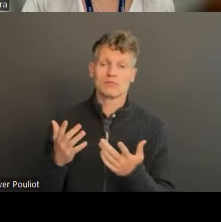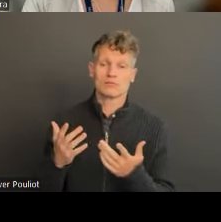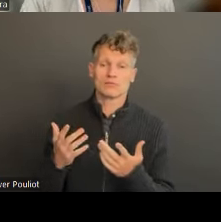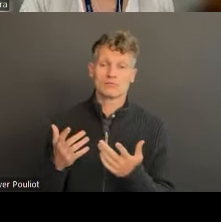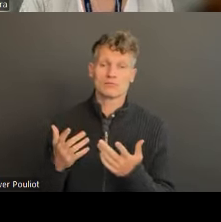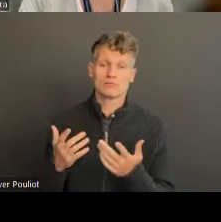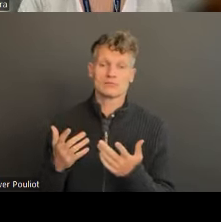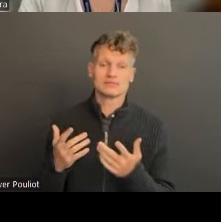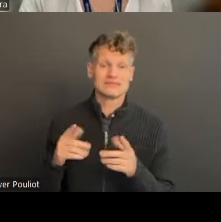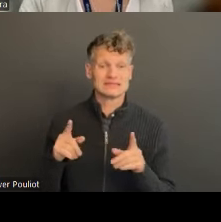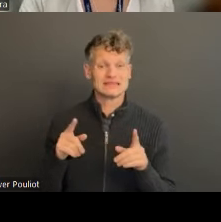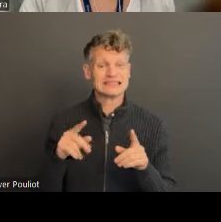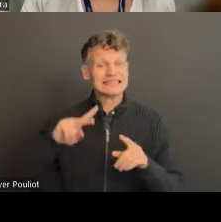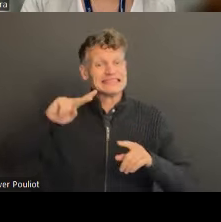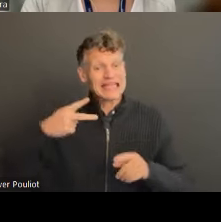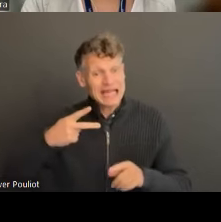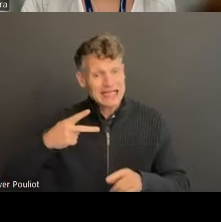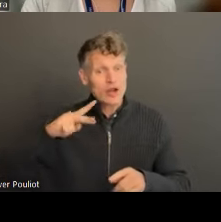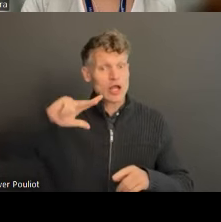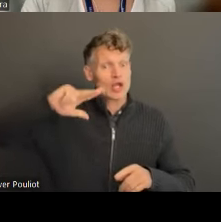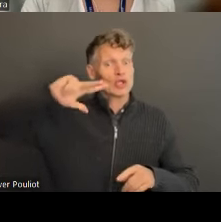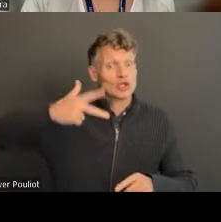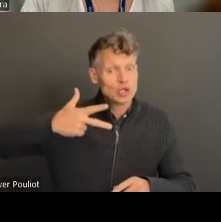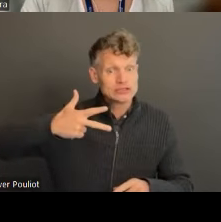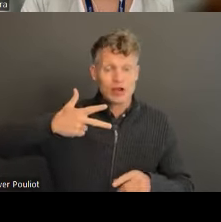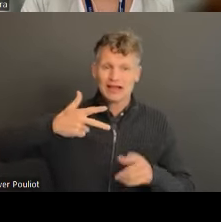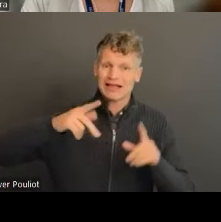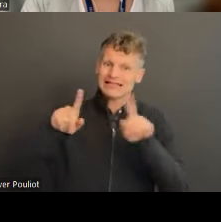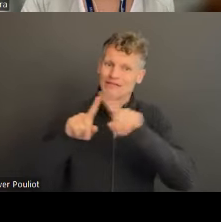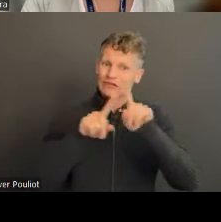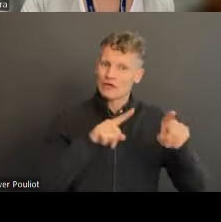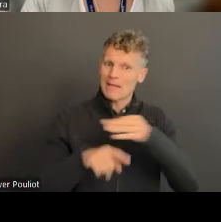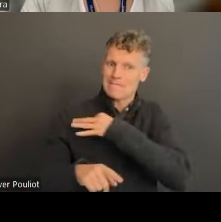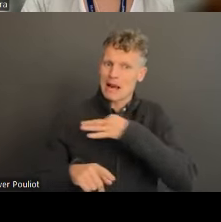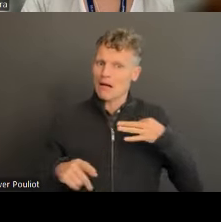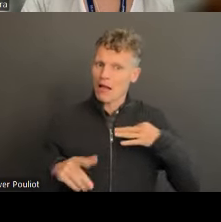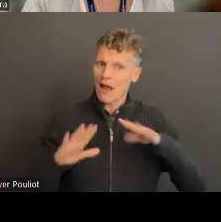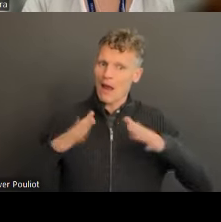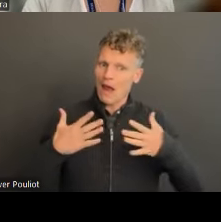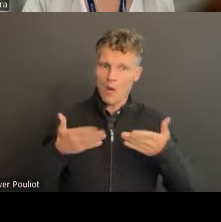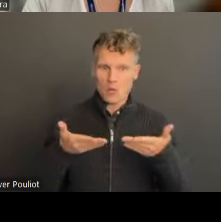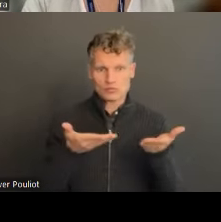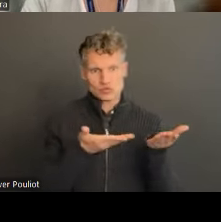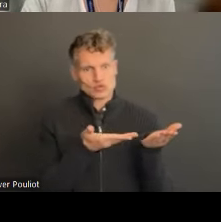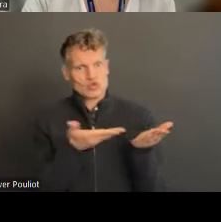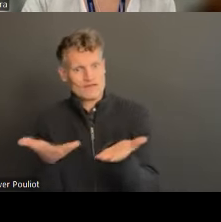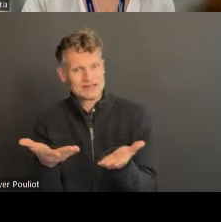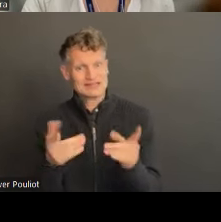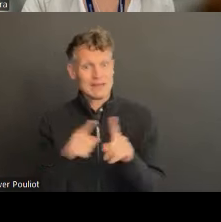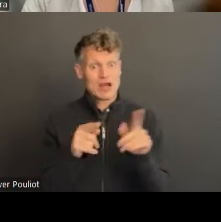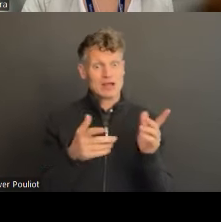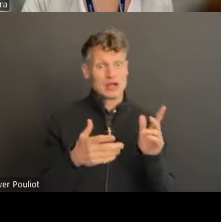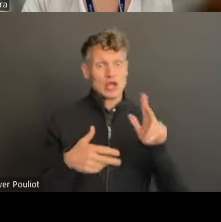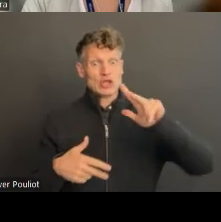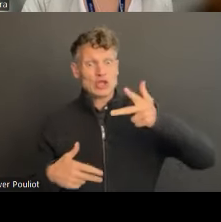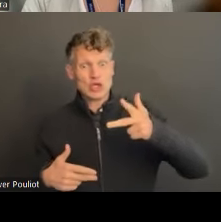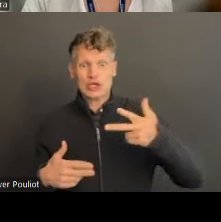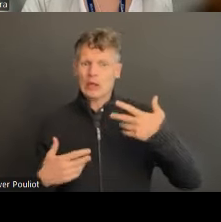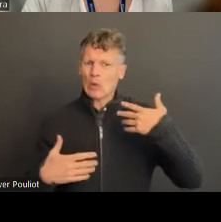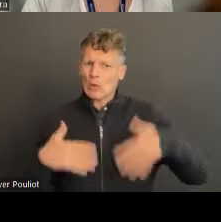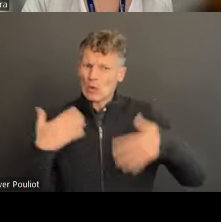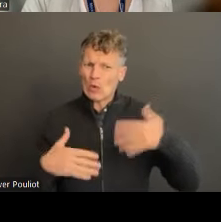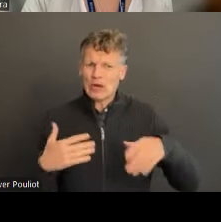tertiary prevention, we identify what are the activities that we need to perform, the certain treatments that we need to offer.